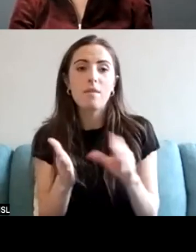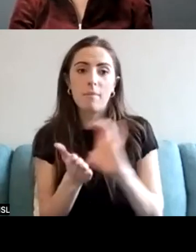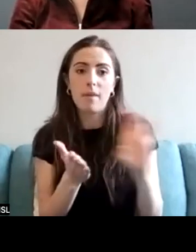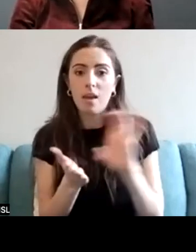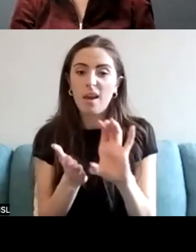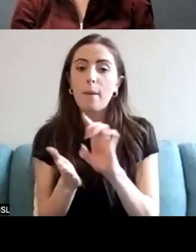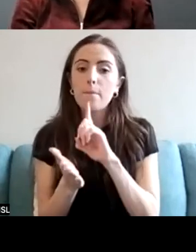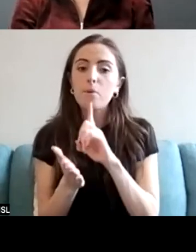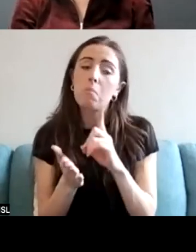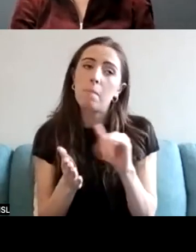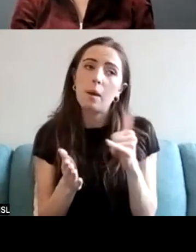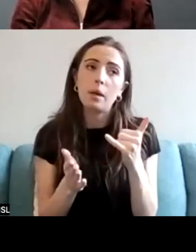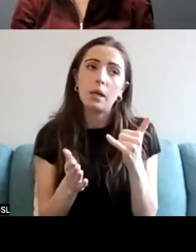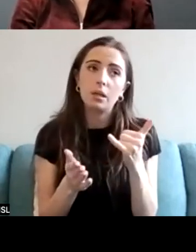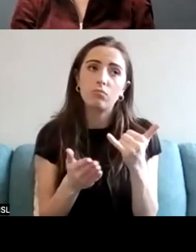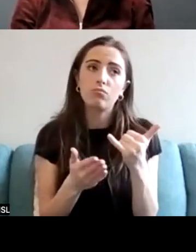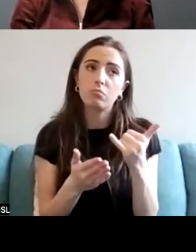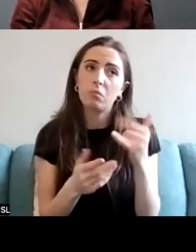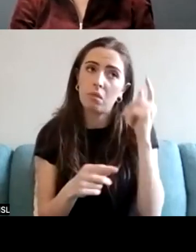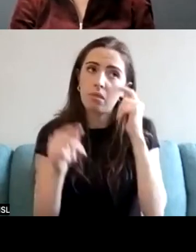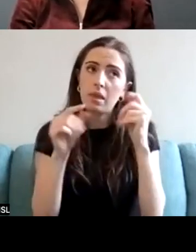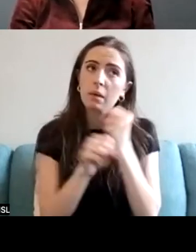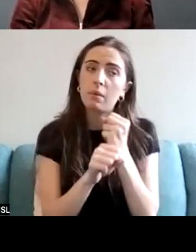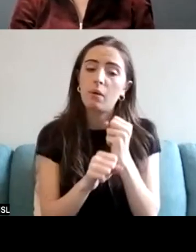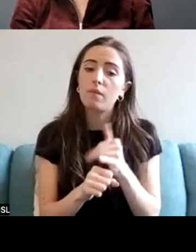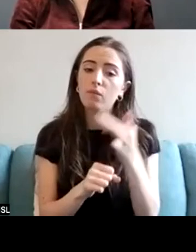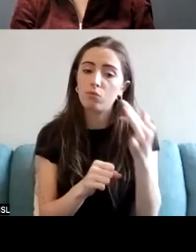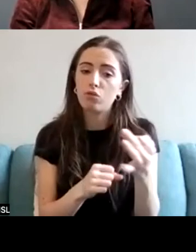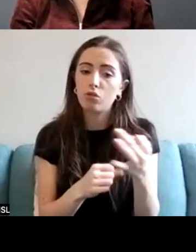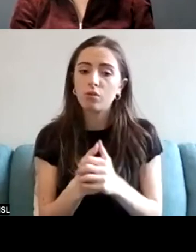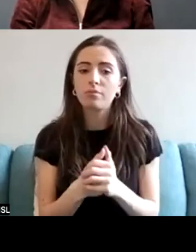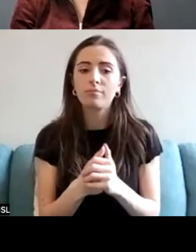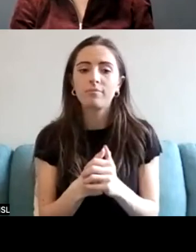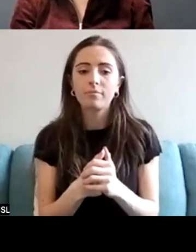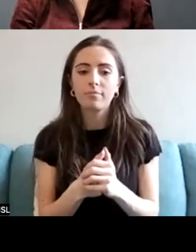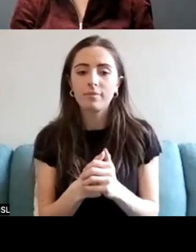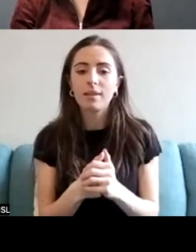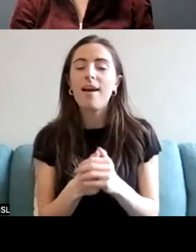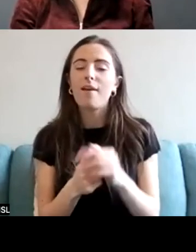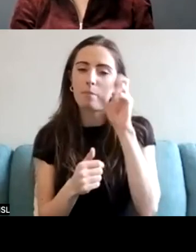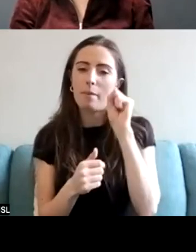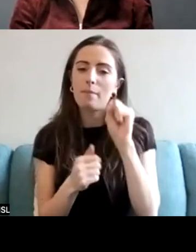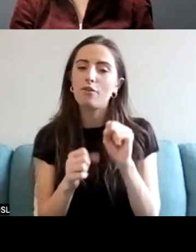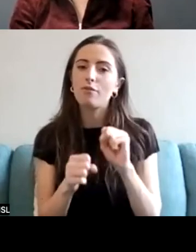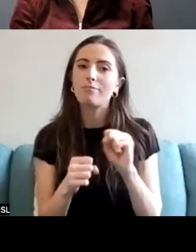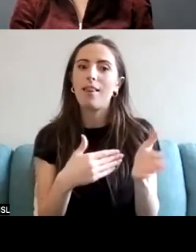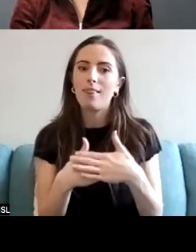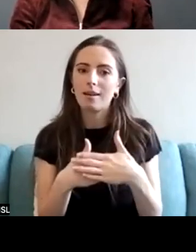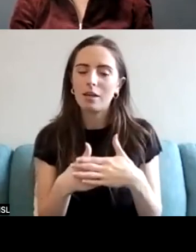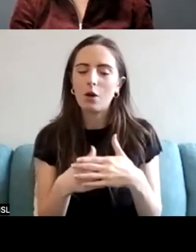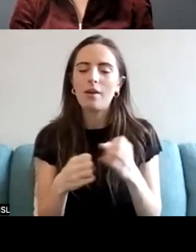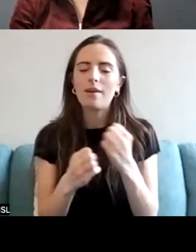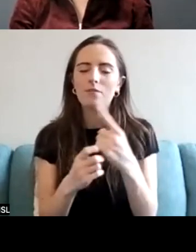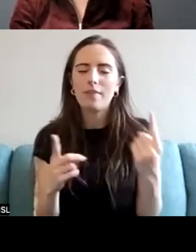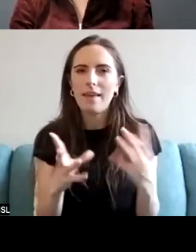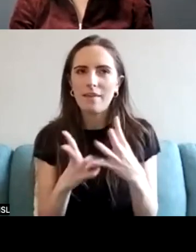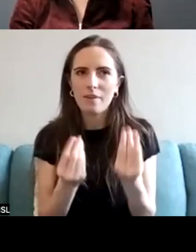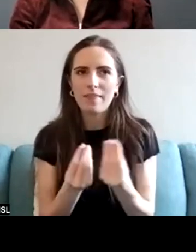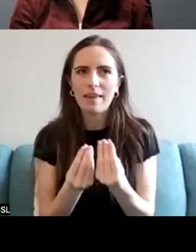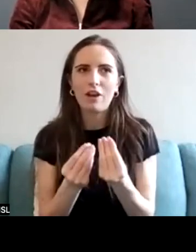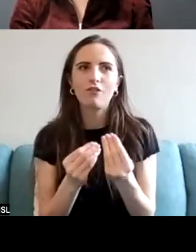well, during when we were in lockdown and stuff, everything was online, and now we're moving back to this in-person